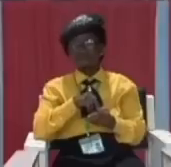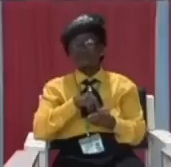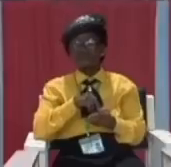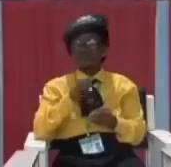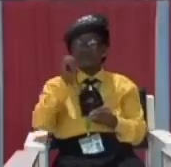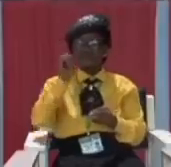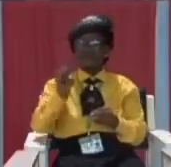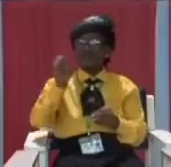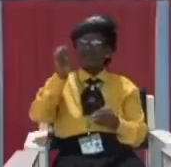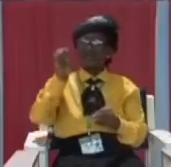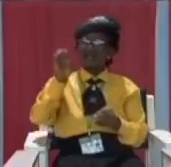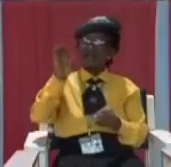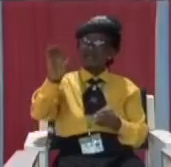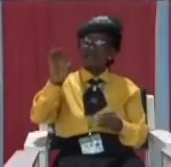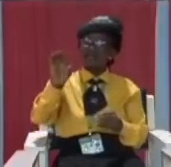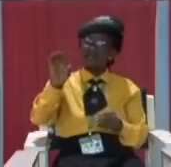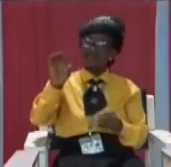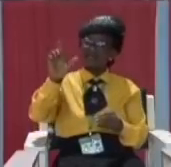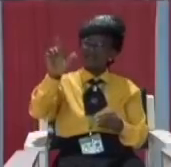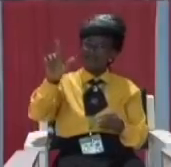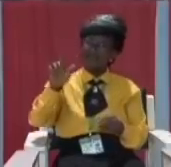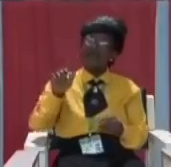Ecclesiastes chapter 9 verse 4.